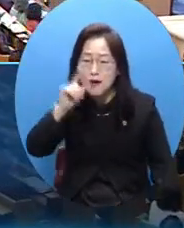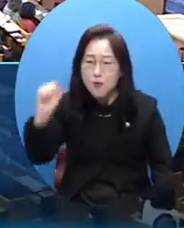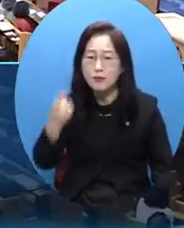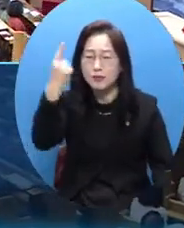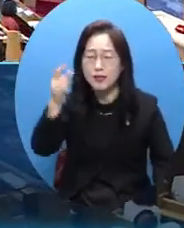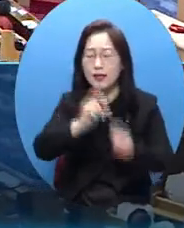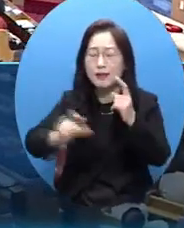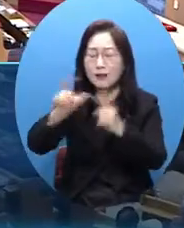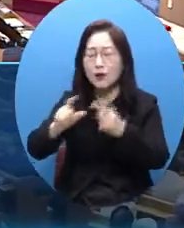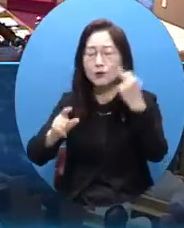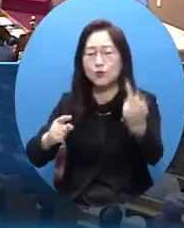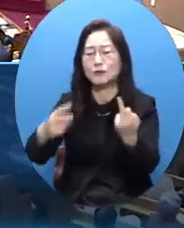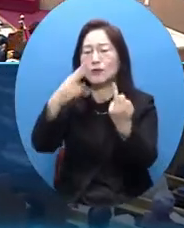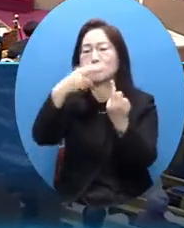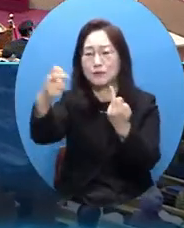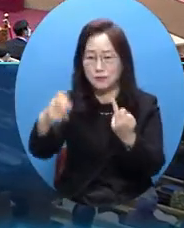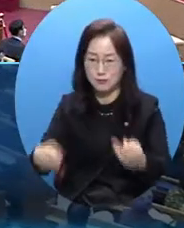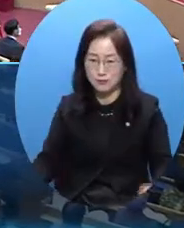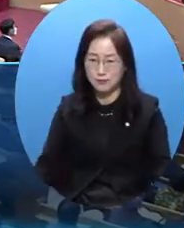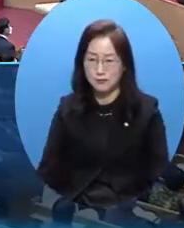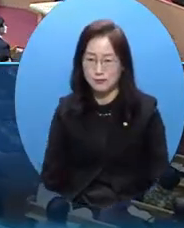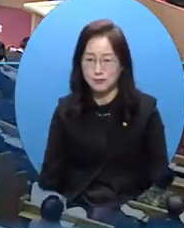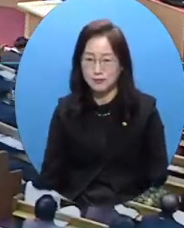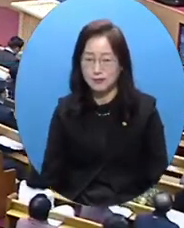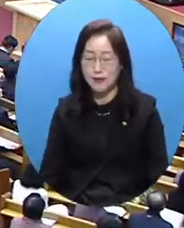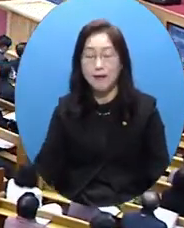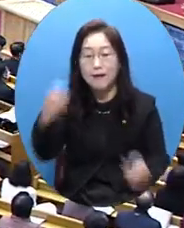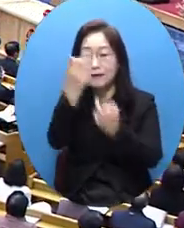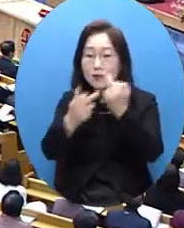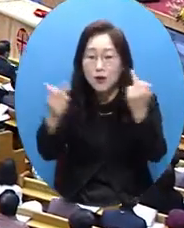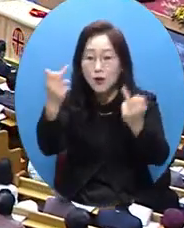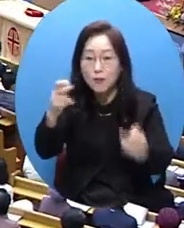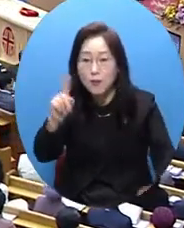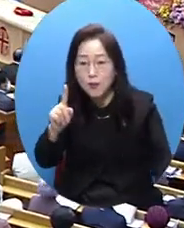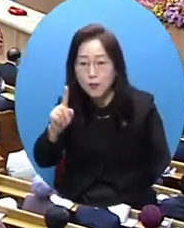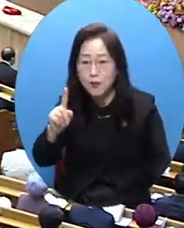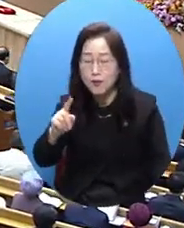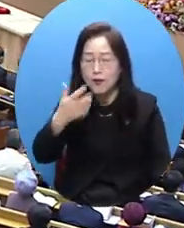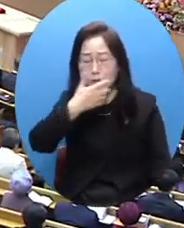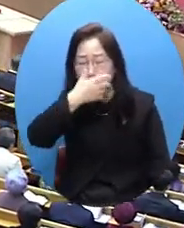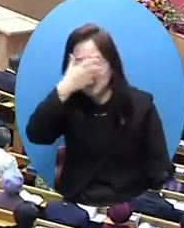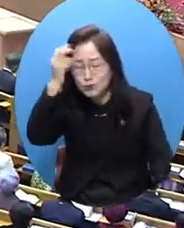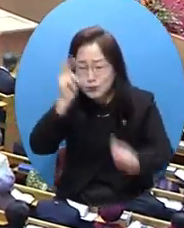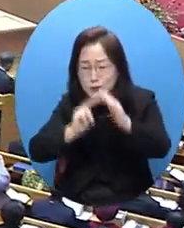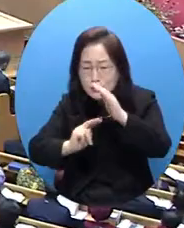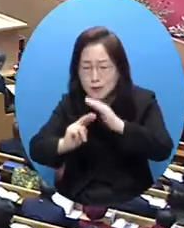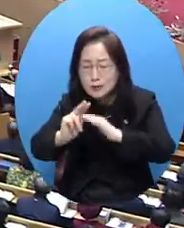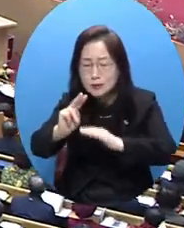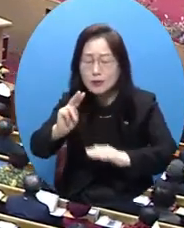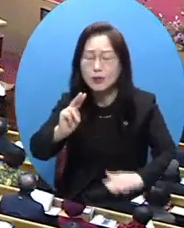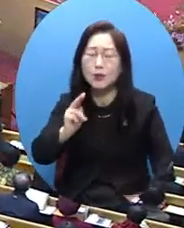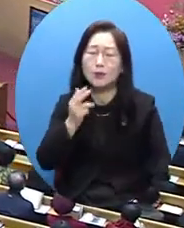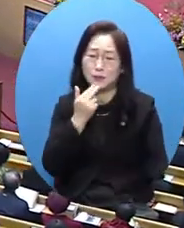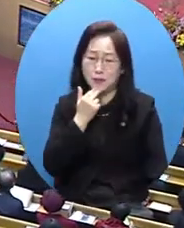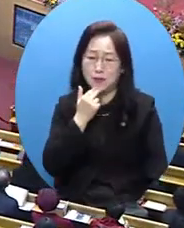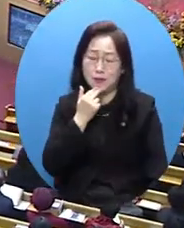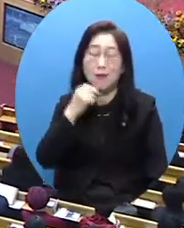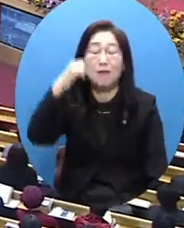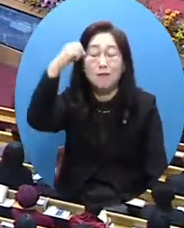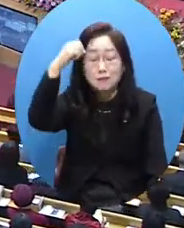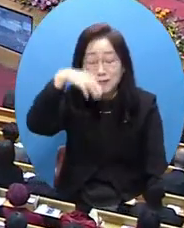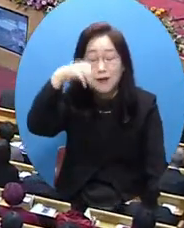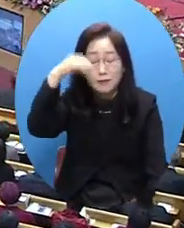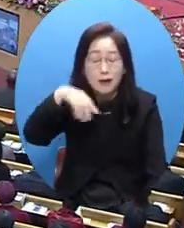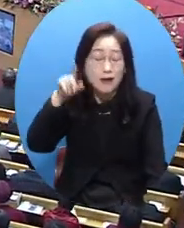dream and what he had said the brothers had no dreams or visions for life they